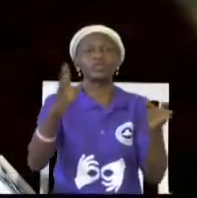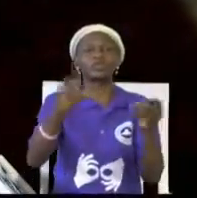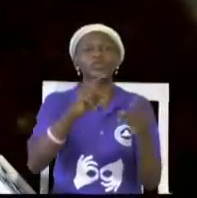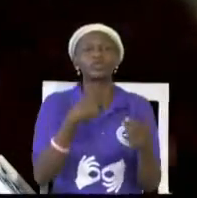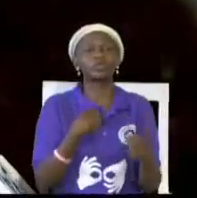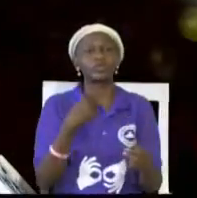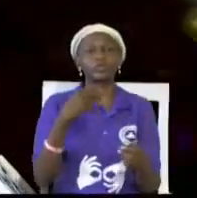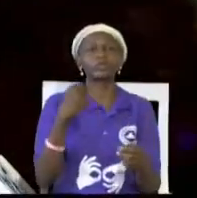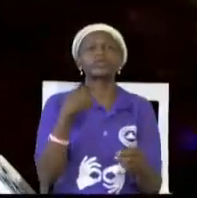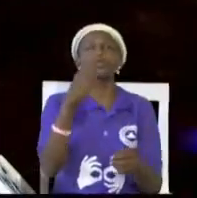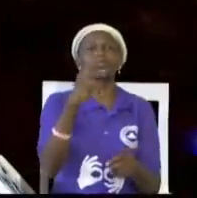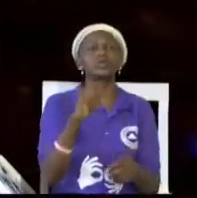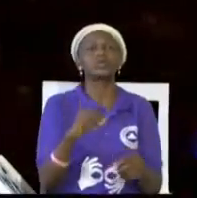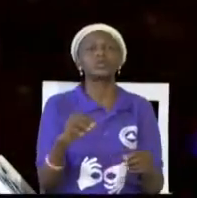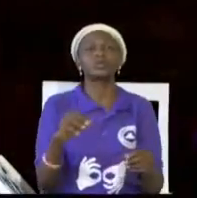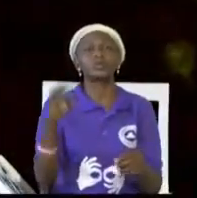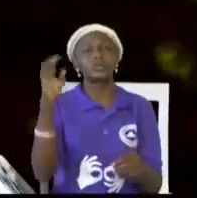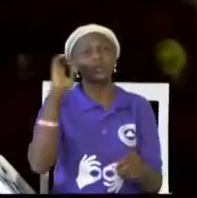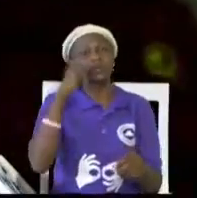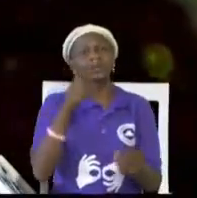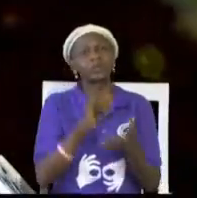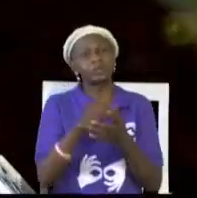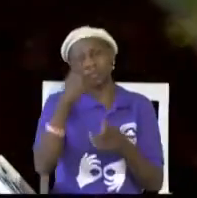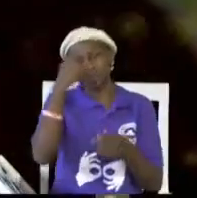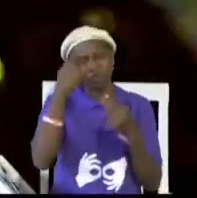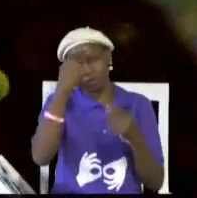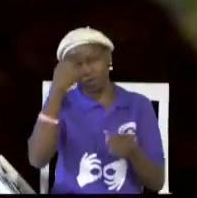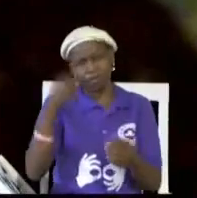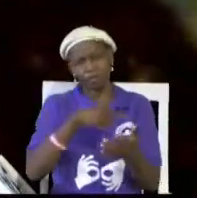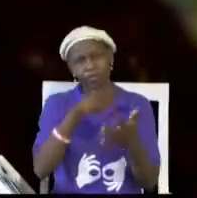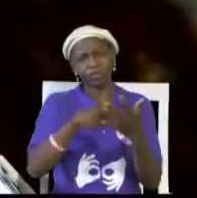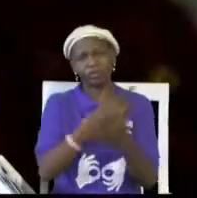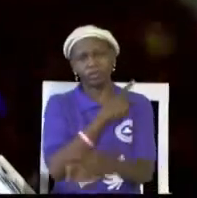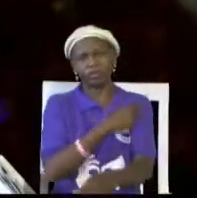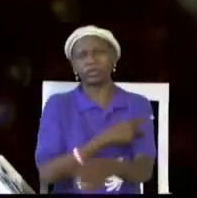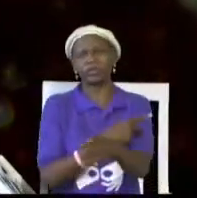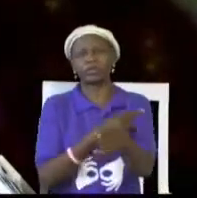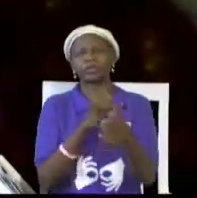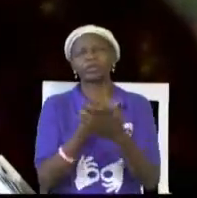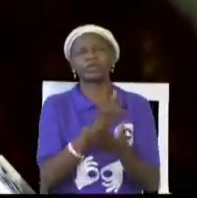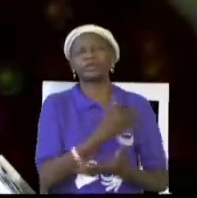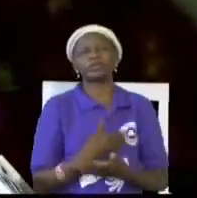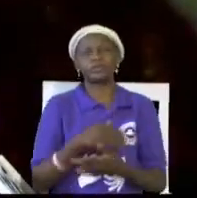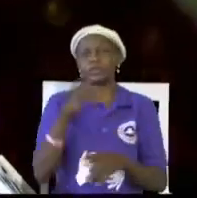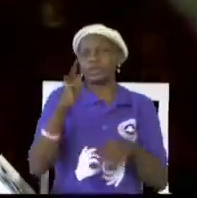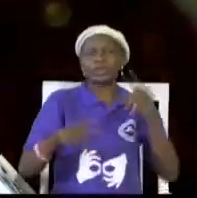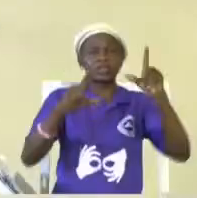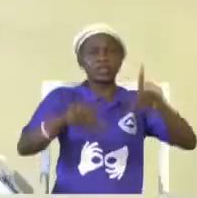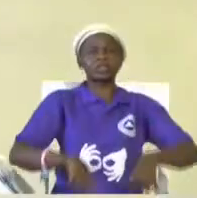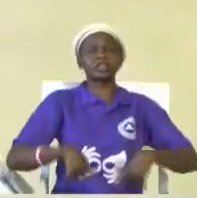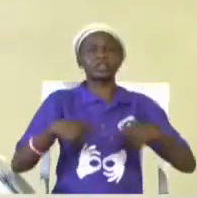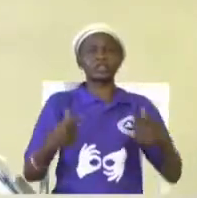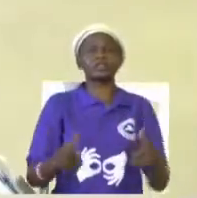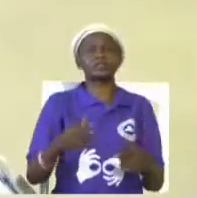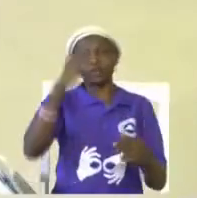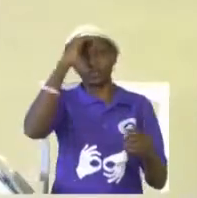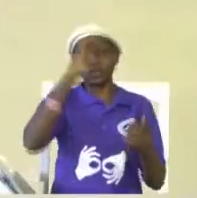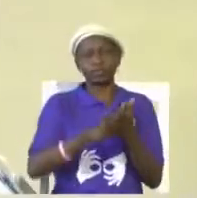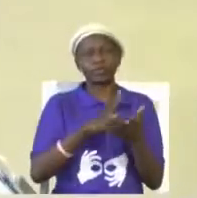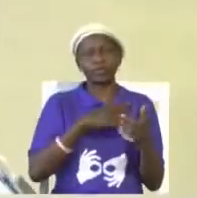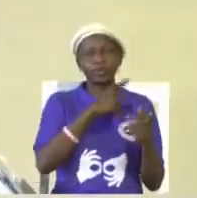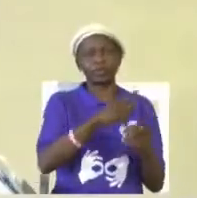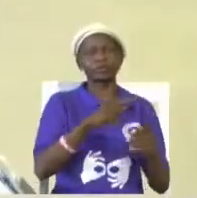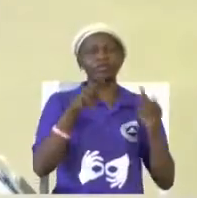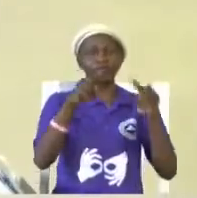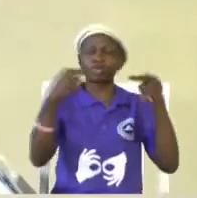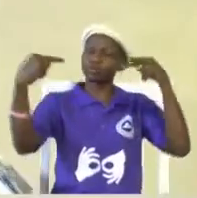have?" We told him. He said, "Concerning this particular pregnancy, that the baby cannot survive." So my husband and I